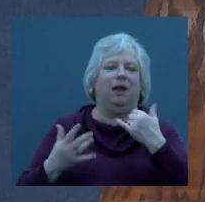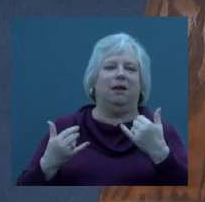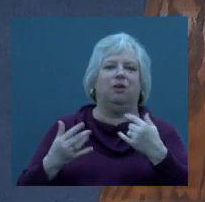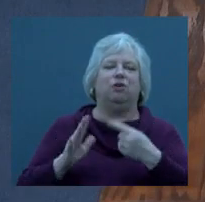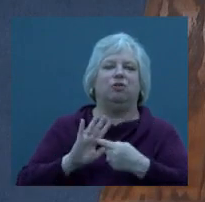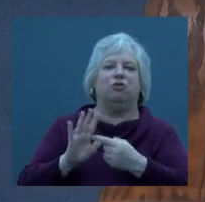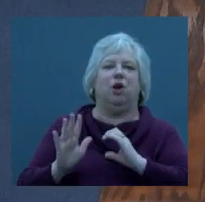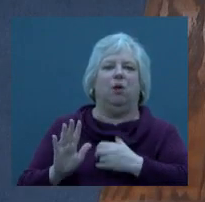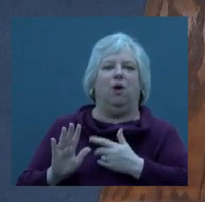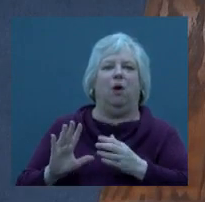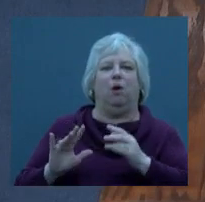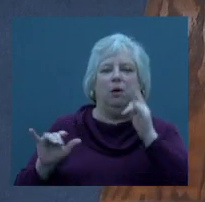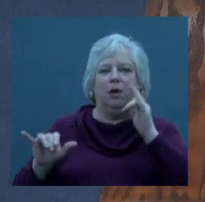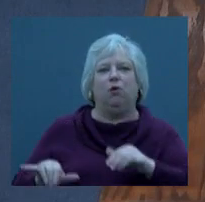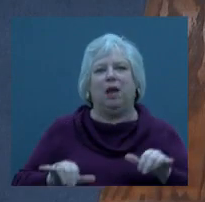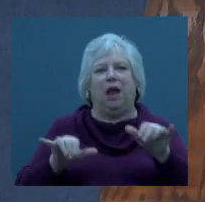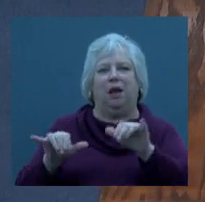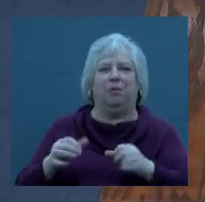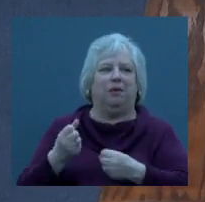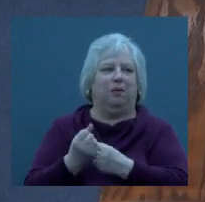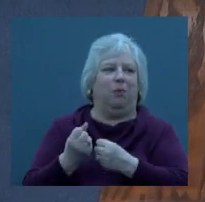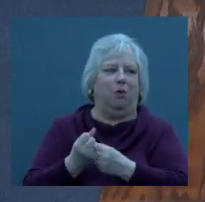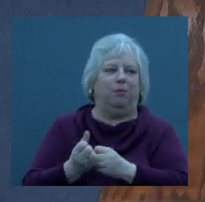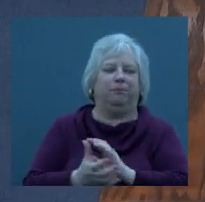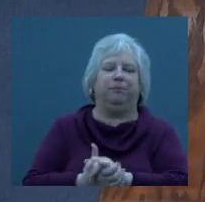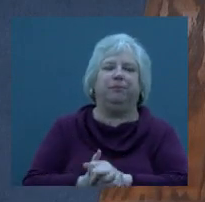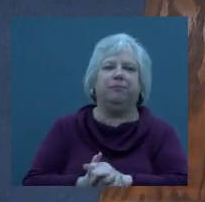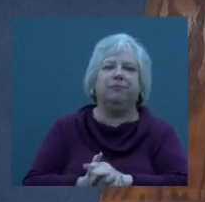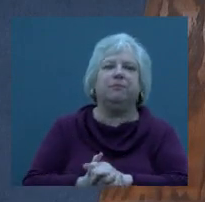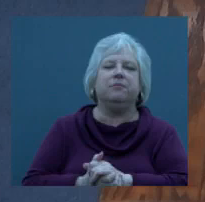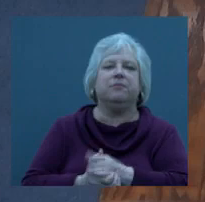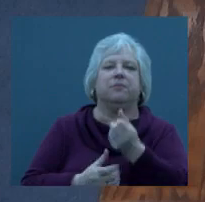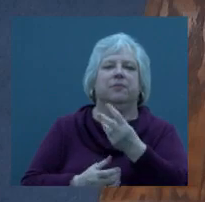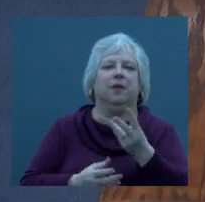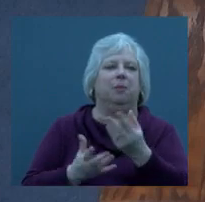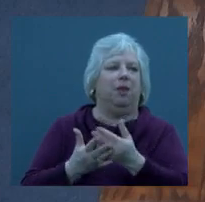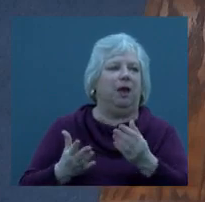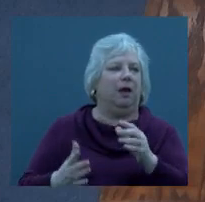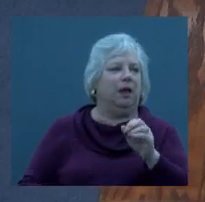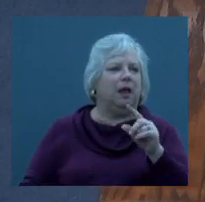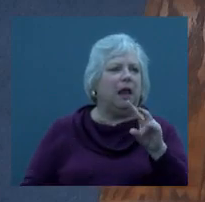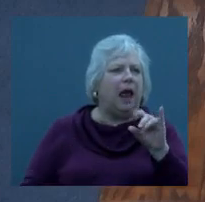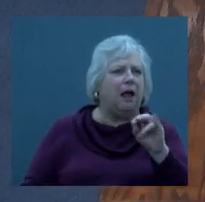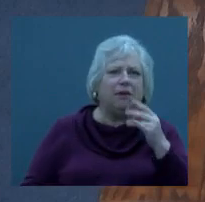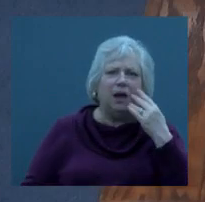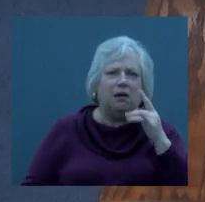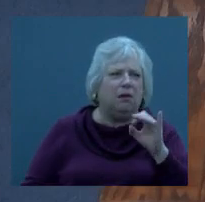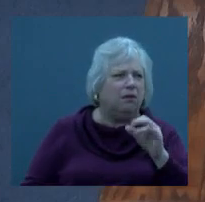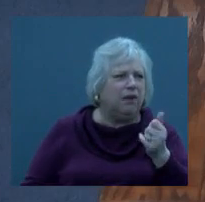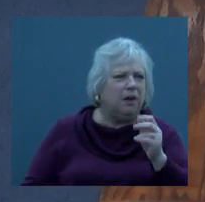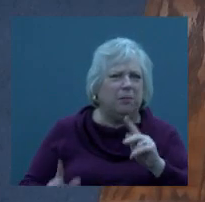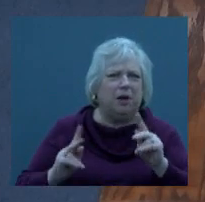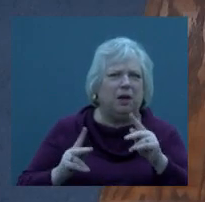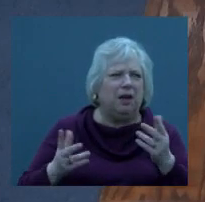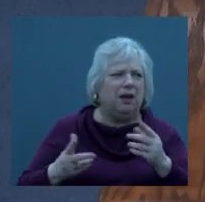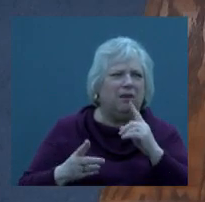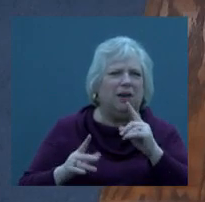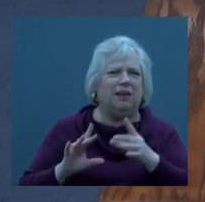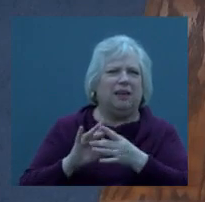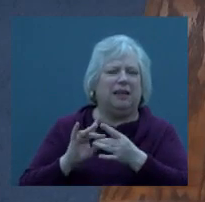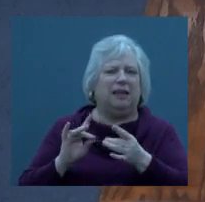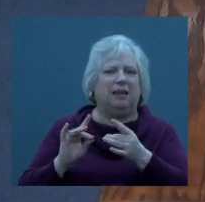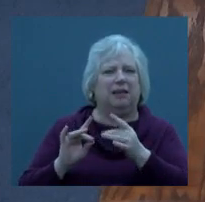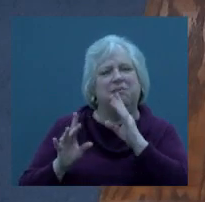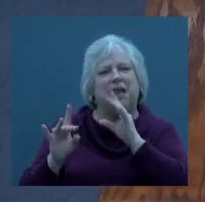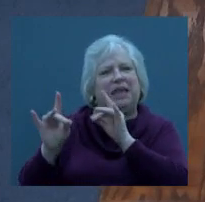unanimous support for it. Just a couple of comments, and Alvin, I don't know if anybody here is eloquent as you. You